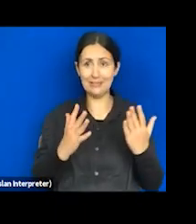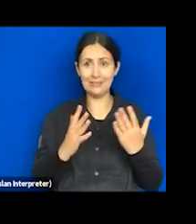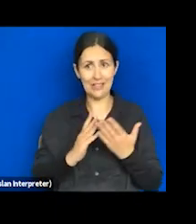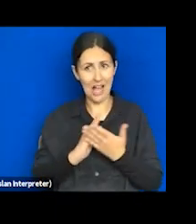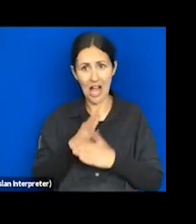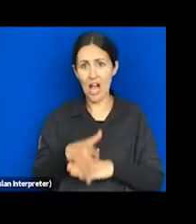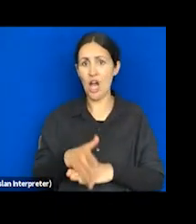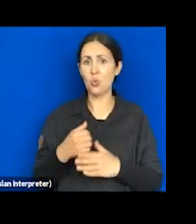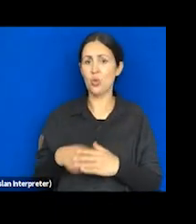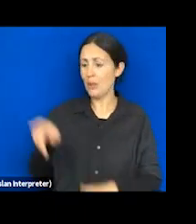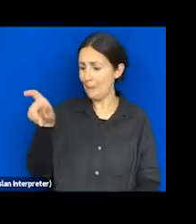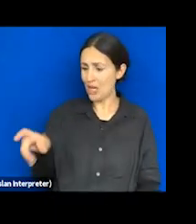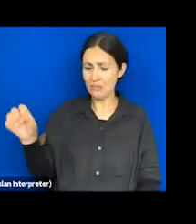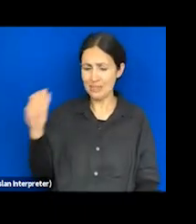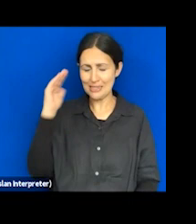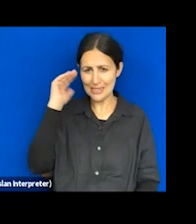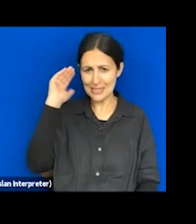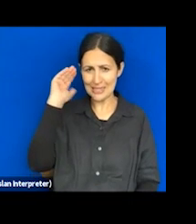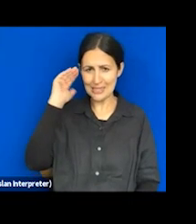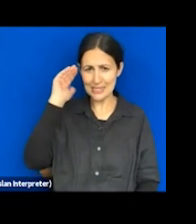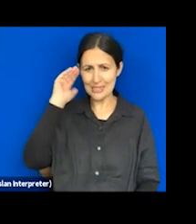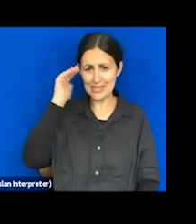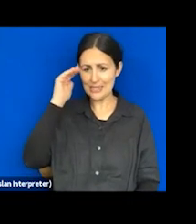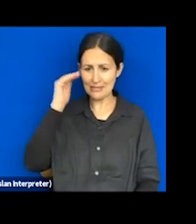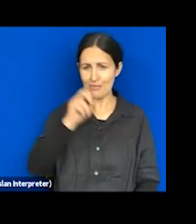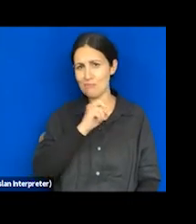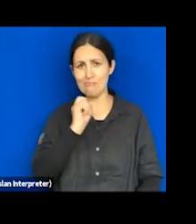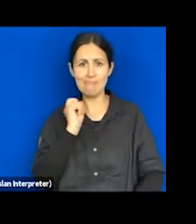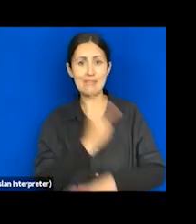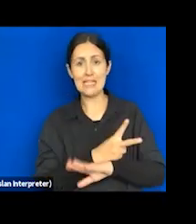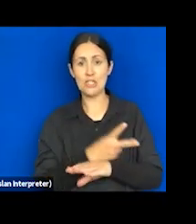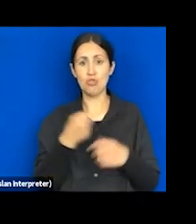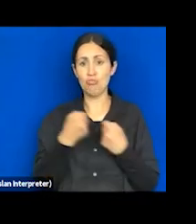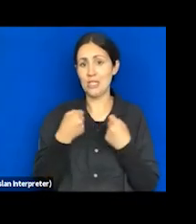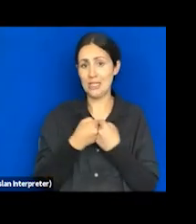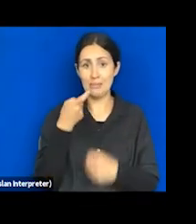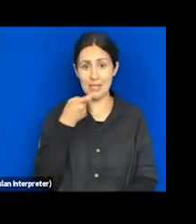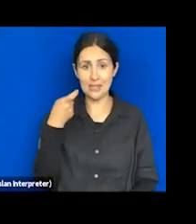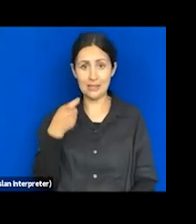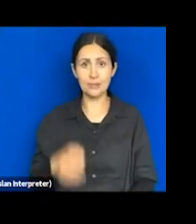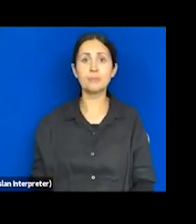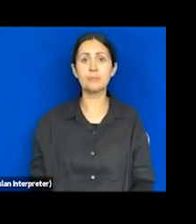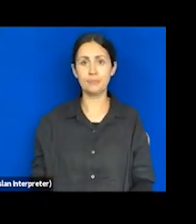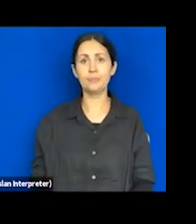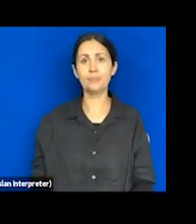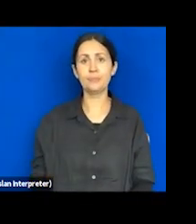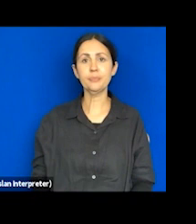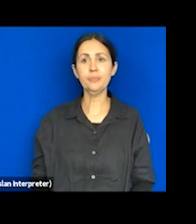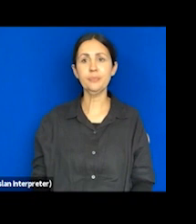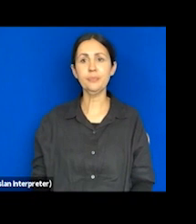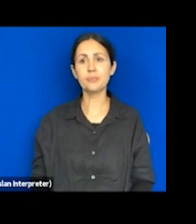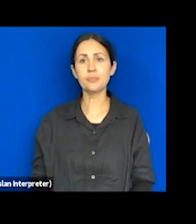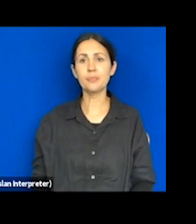the patient to get to the top to see the views. So I'm not going to linger too much on this, but just to